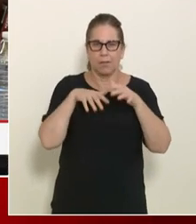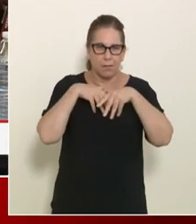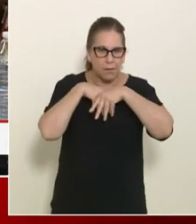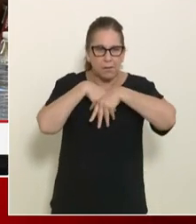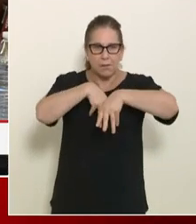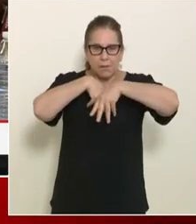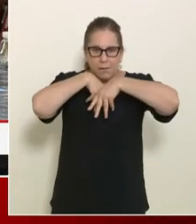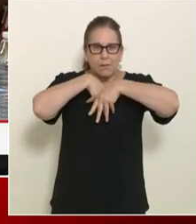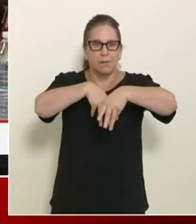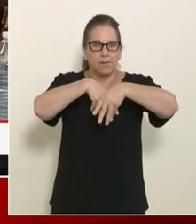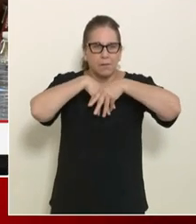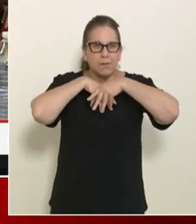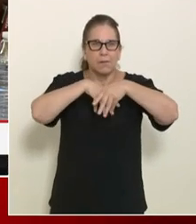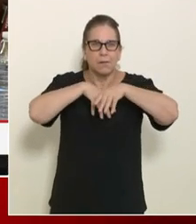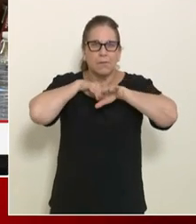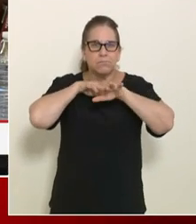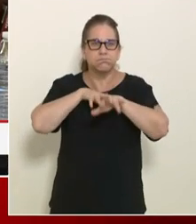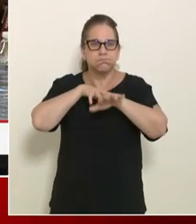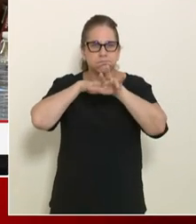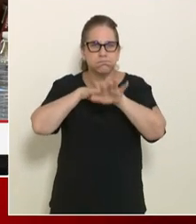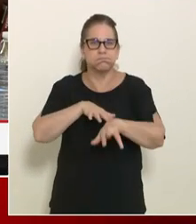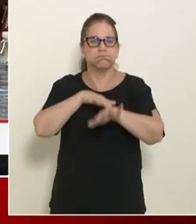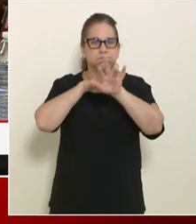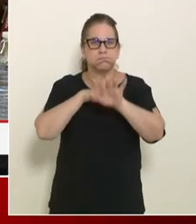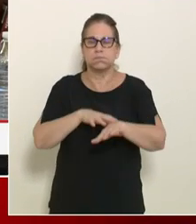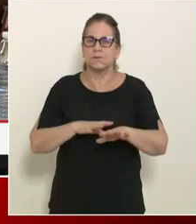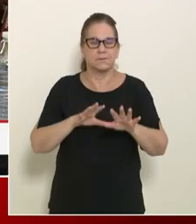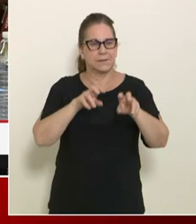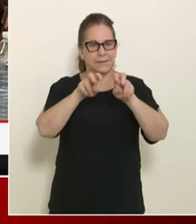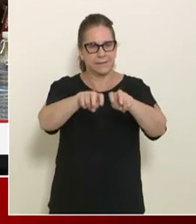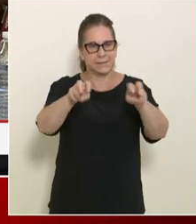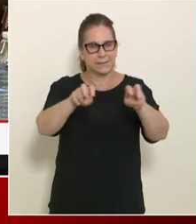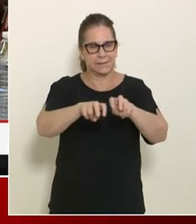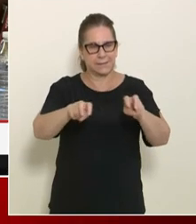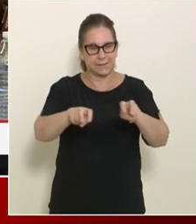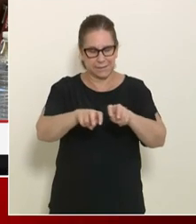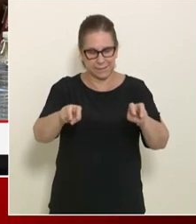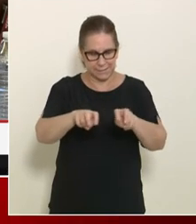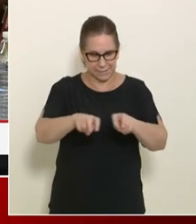White House, it could attract counter attention.